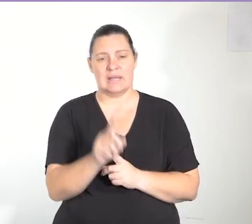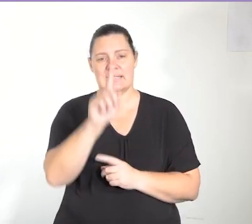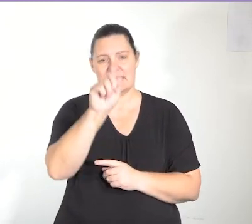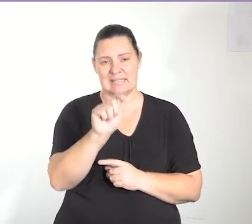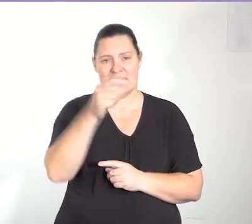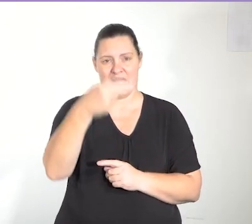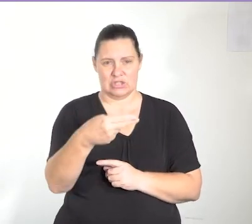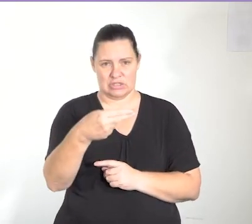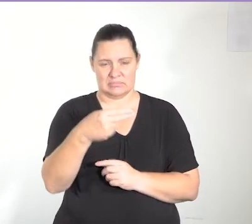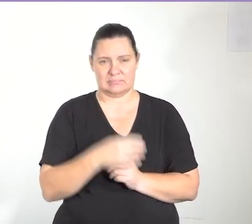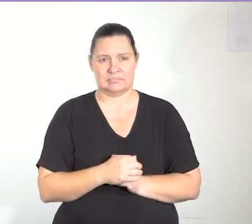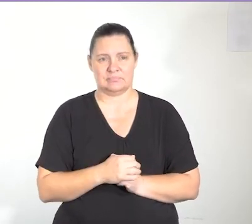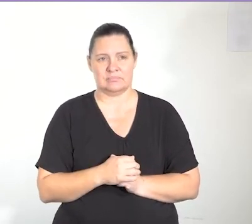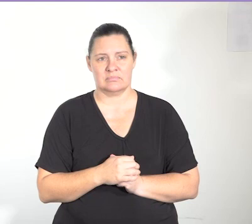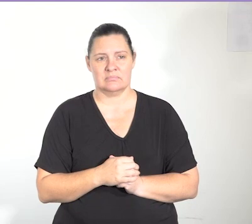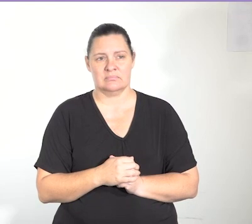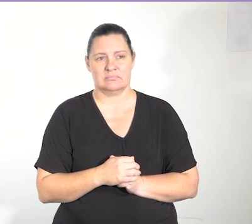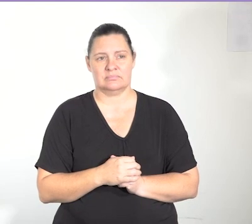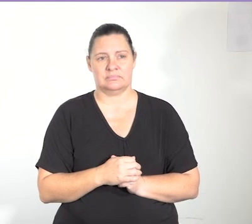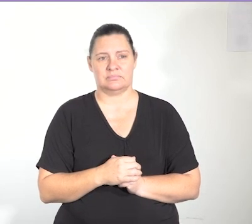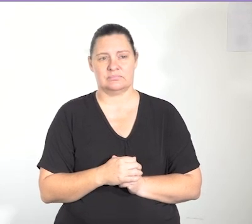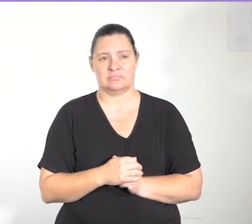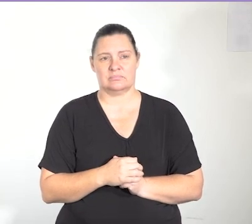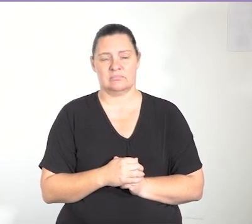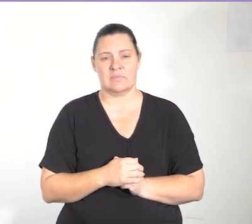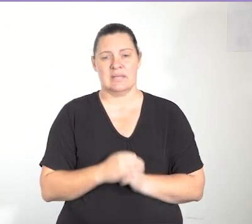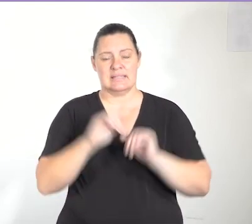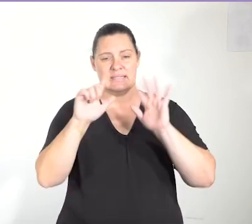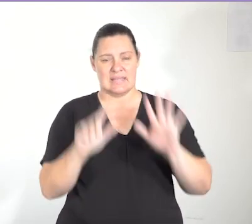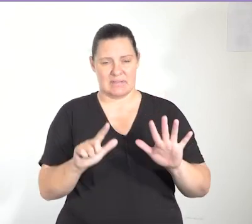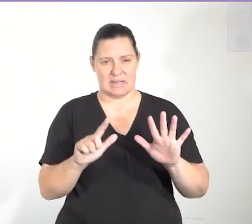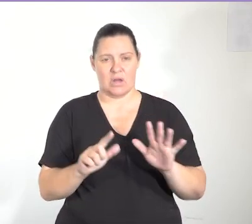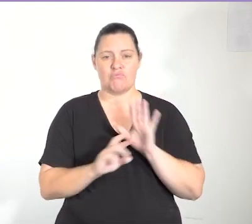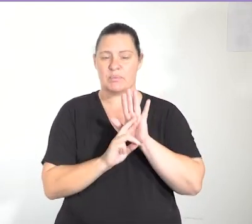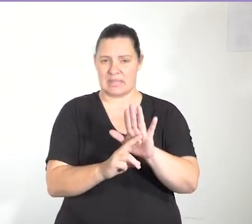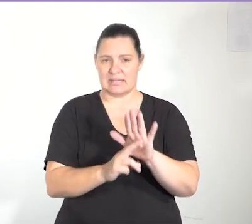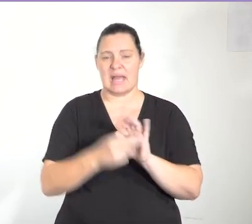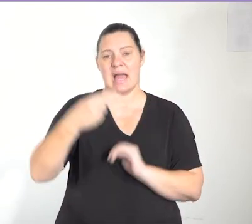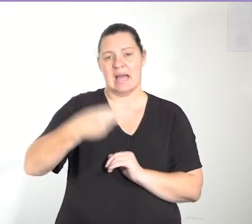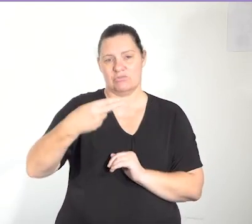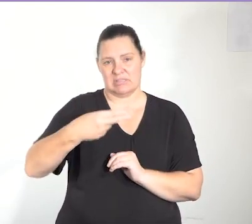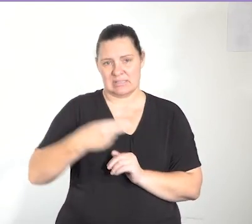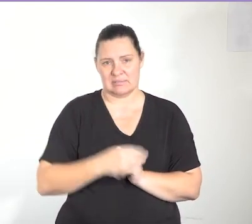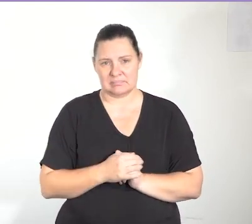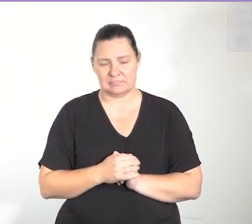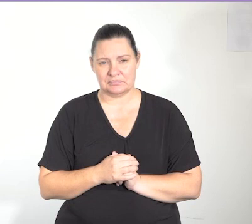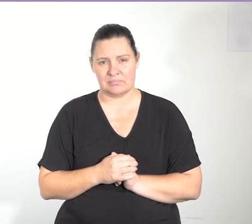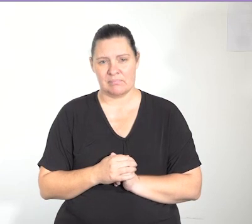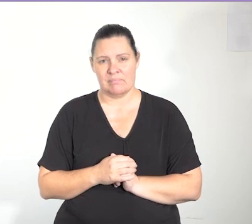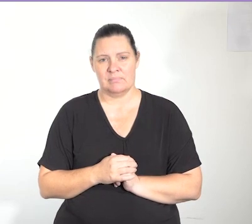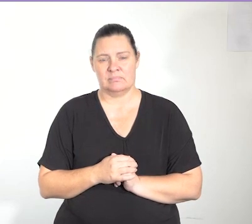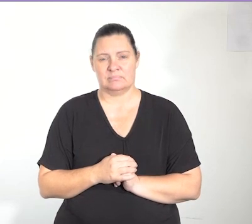a TH over it. The 7 there represents the hundreds, and we show that using an